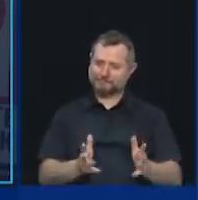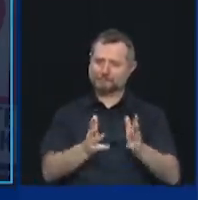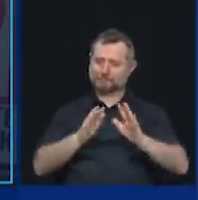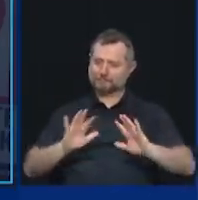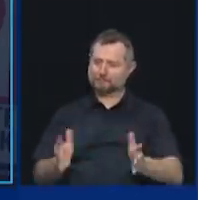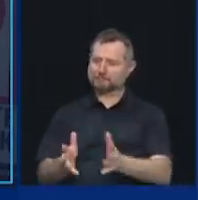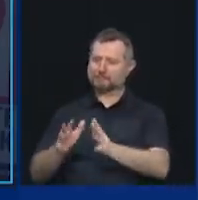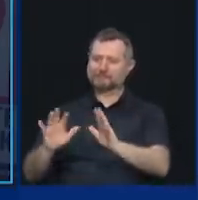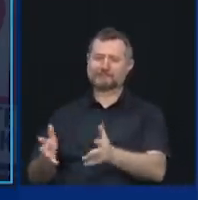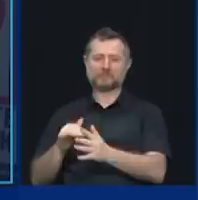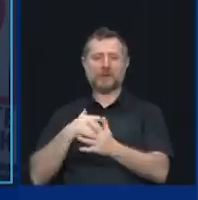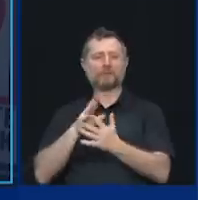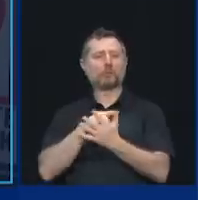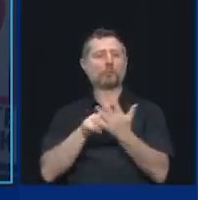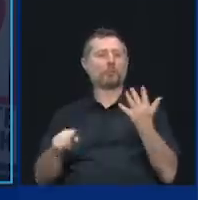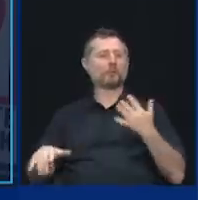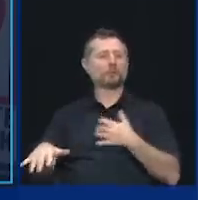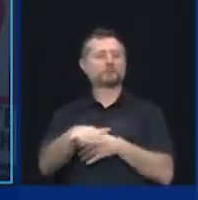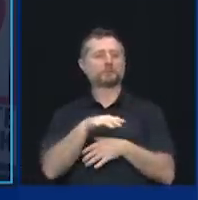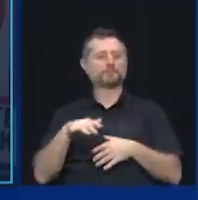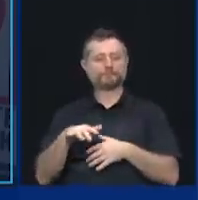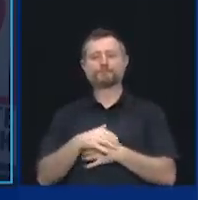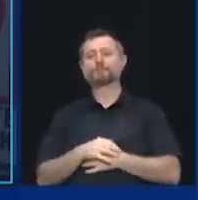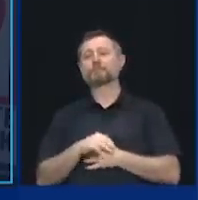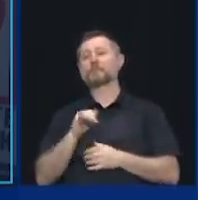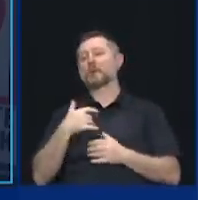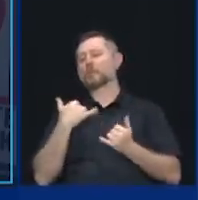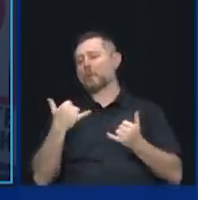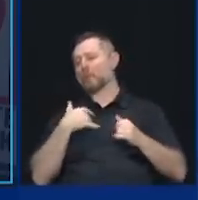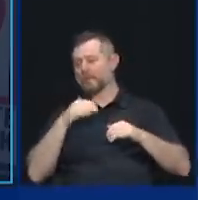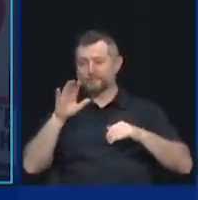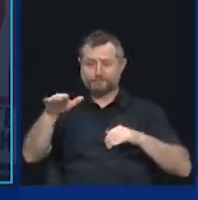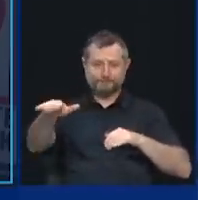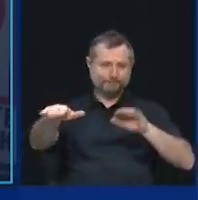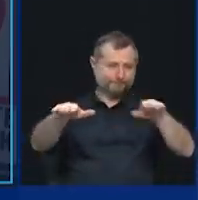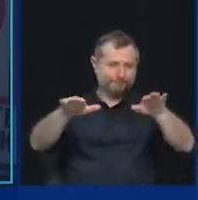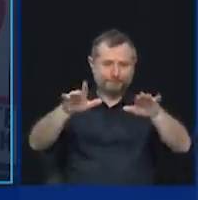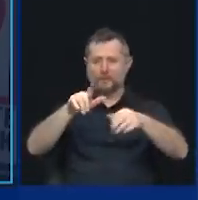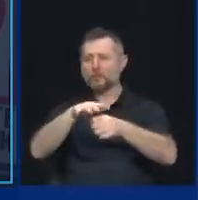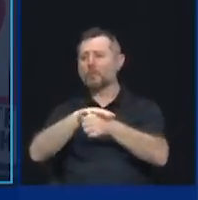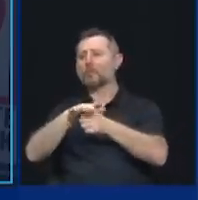those. To the county health departments and local governments, I say,